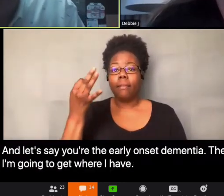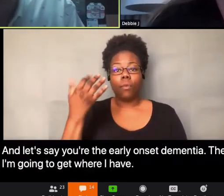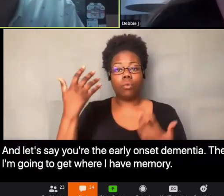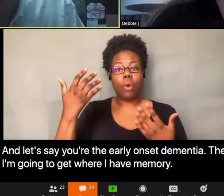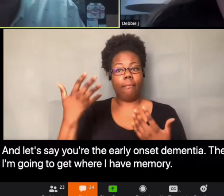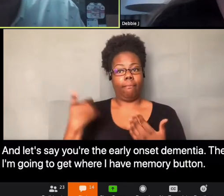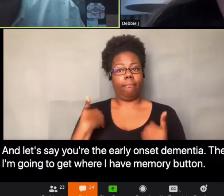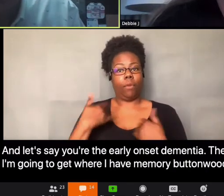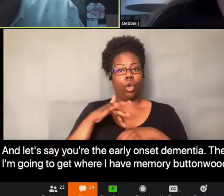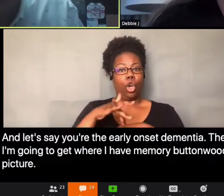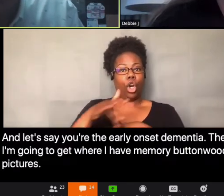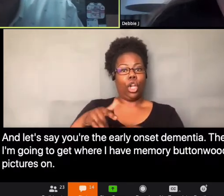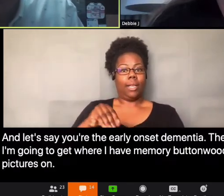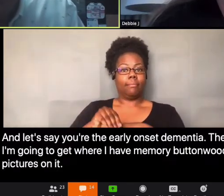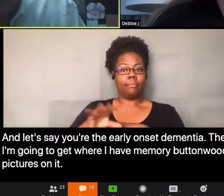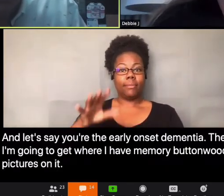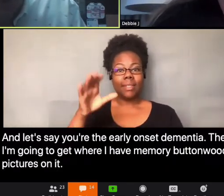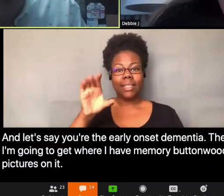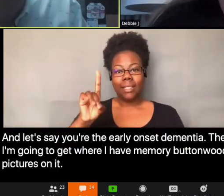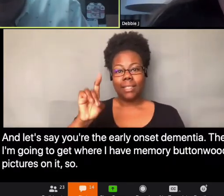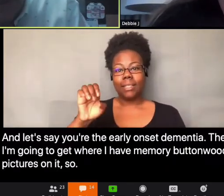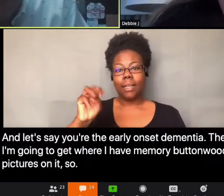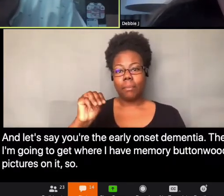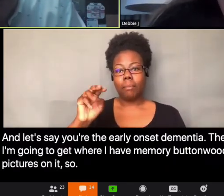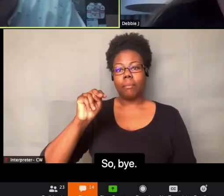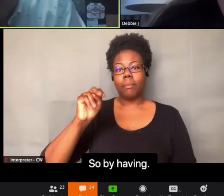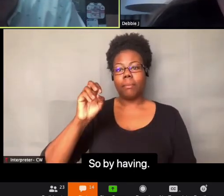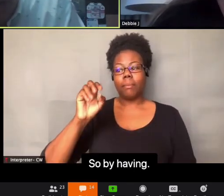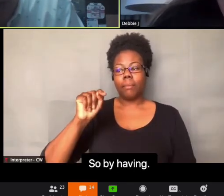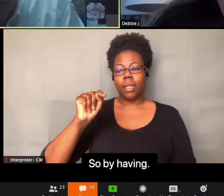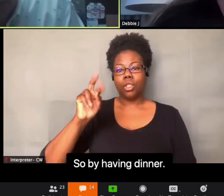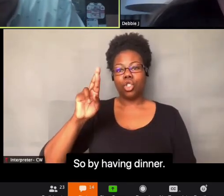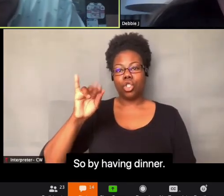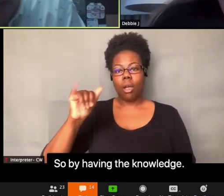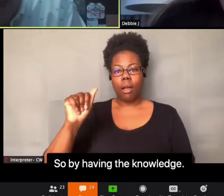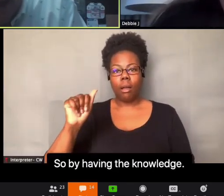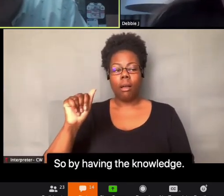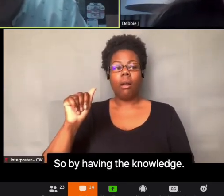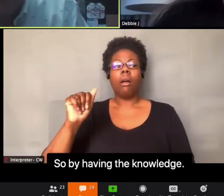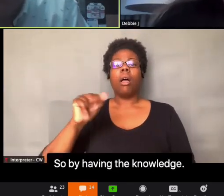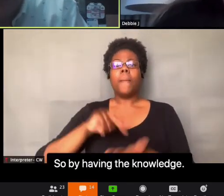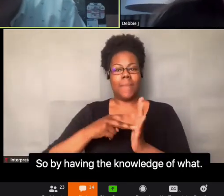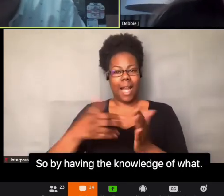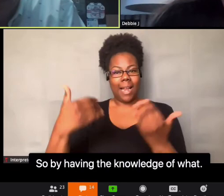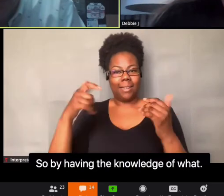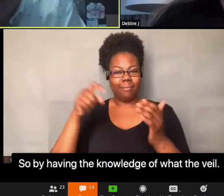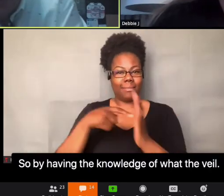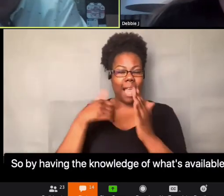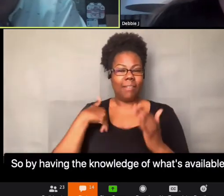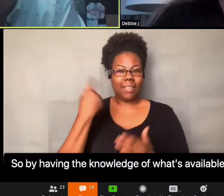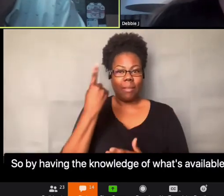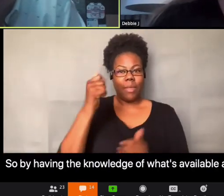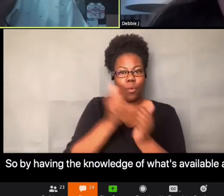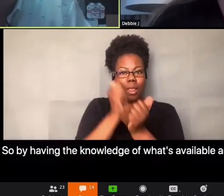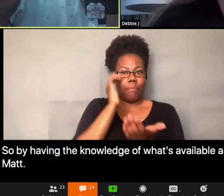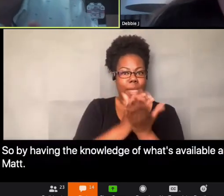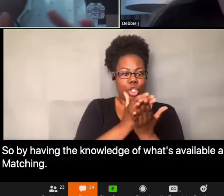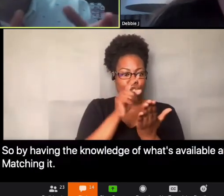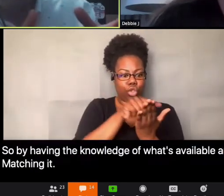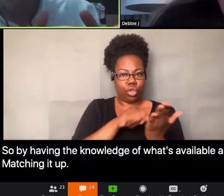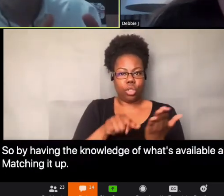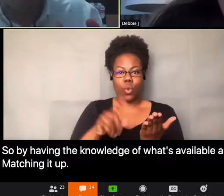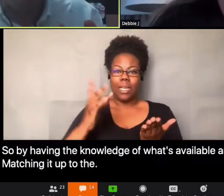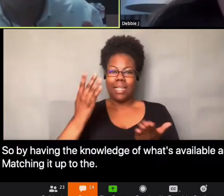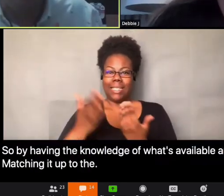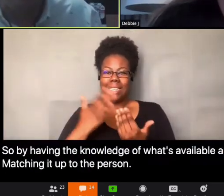memory button with pictures on it. So by having the knowledge of what's available and matching it up